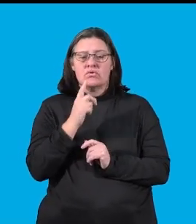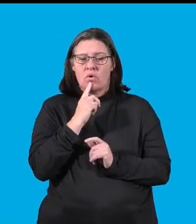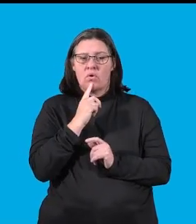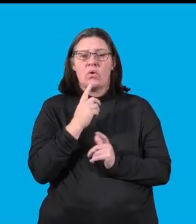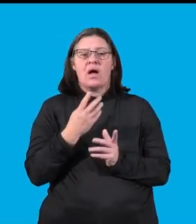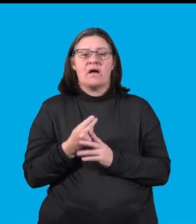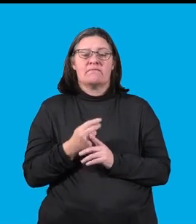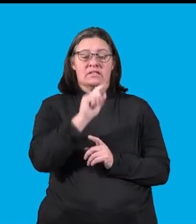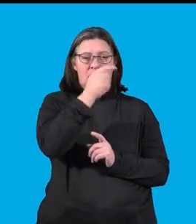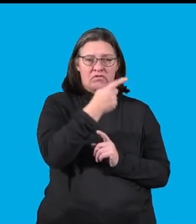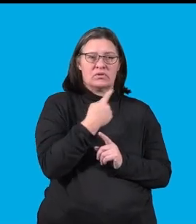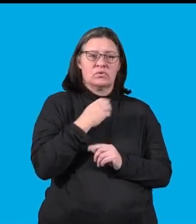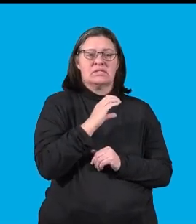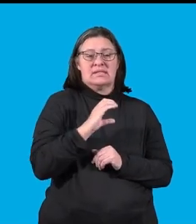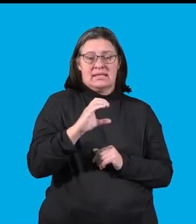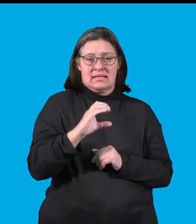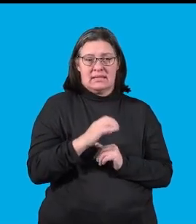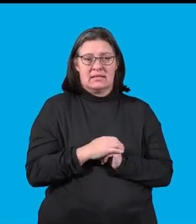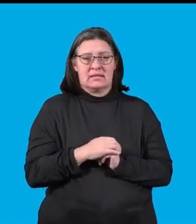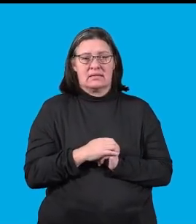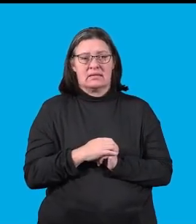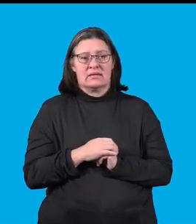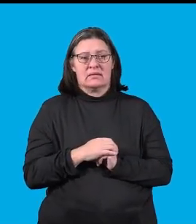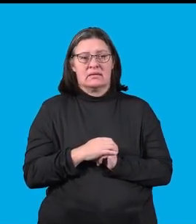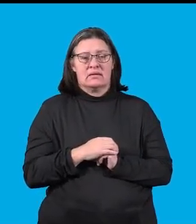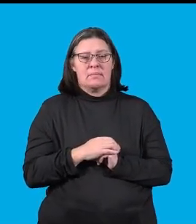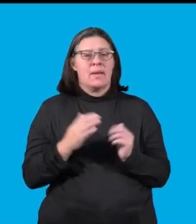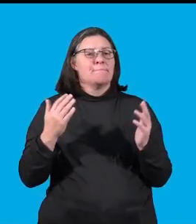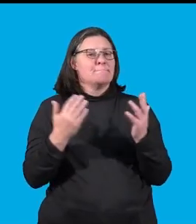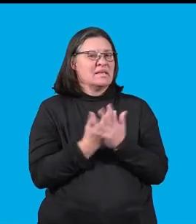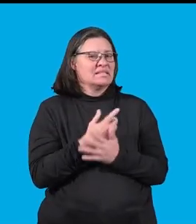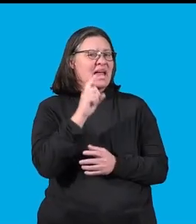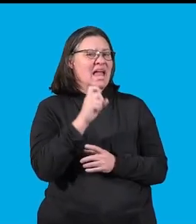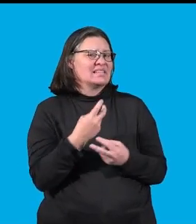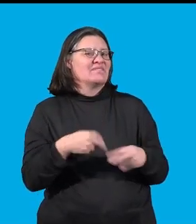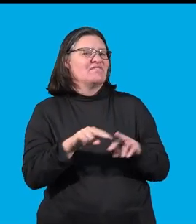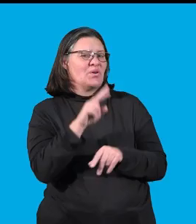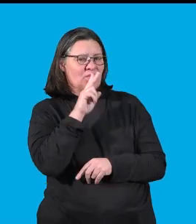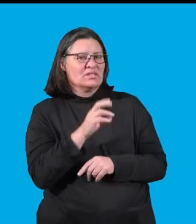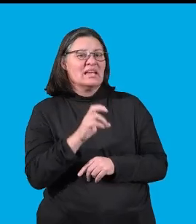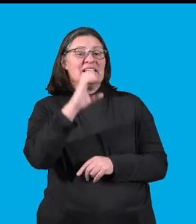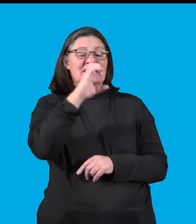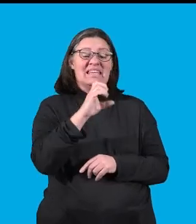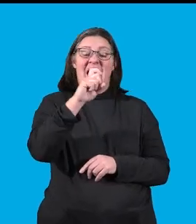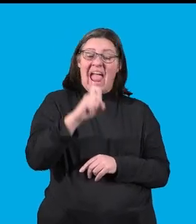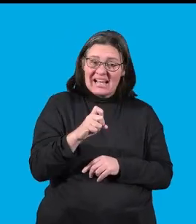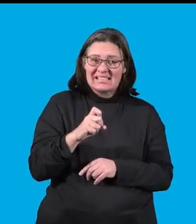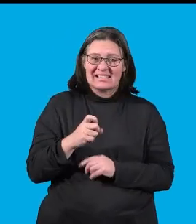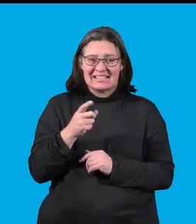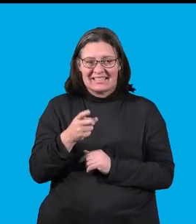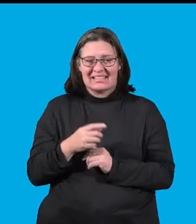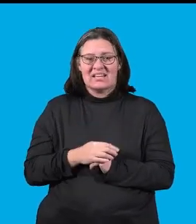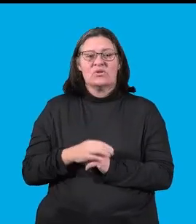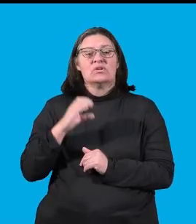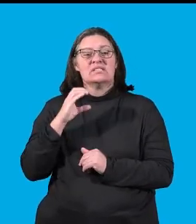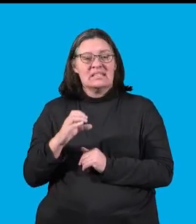Okay, you can quickly take the derivative to c. I have missed out an x value, sorry, cx is equal to 12,